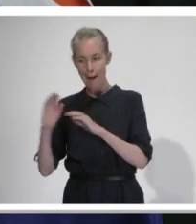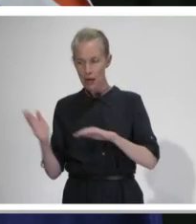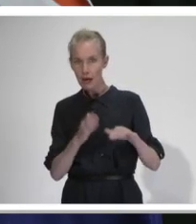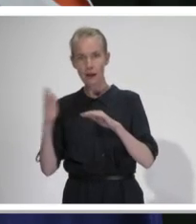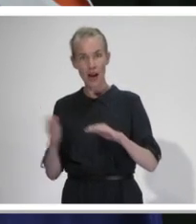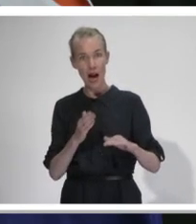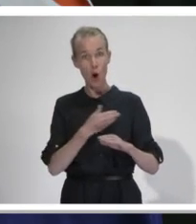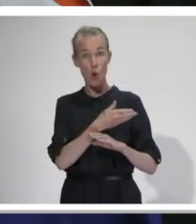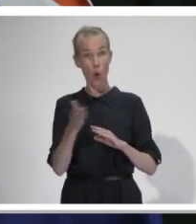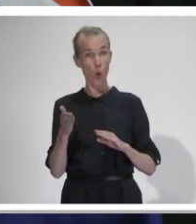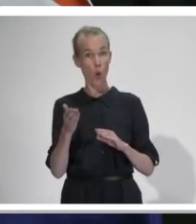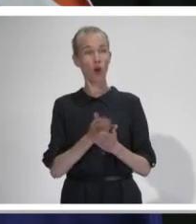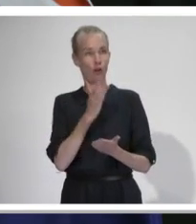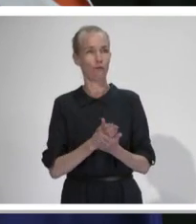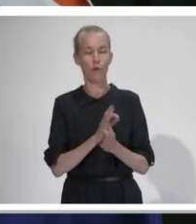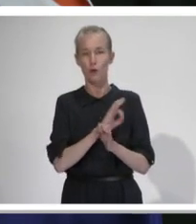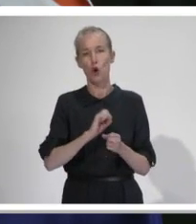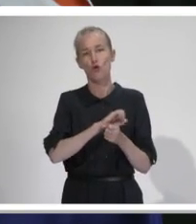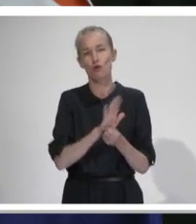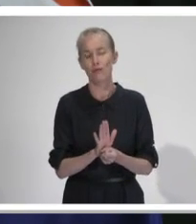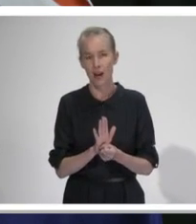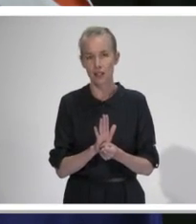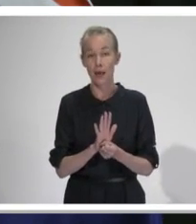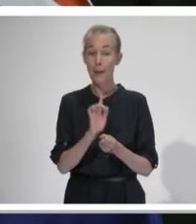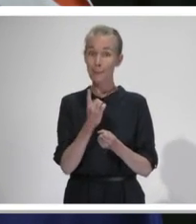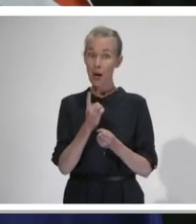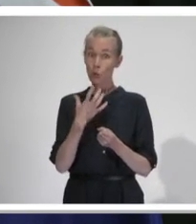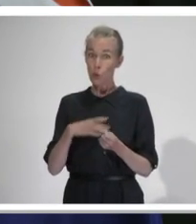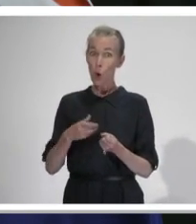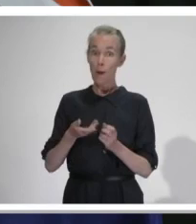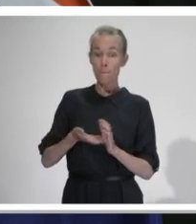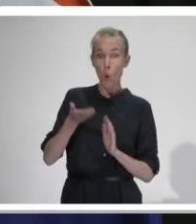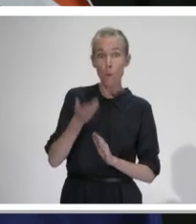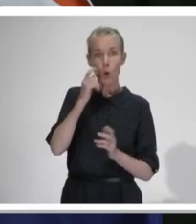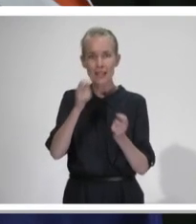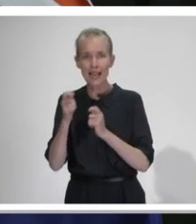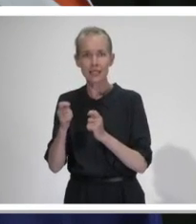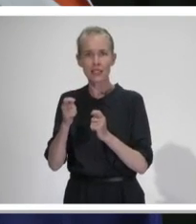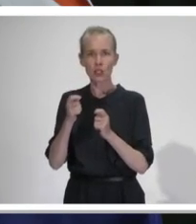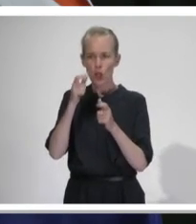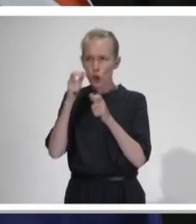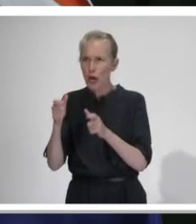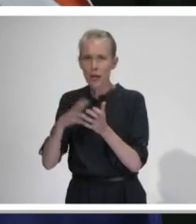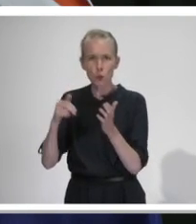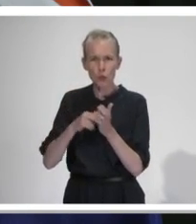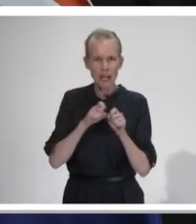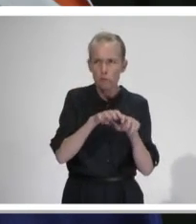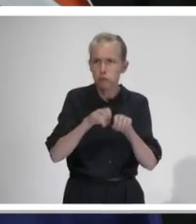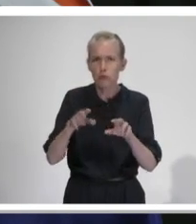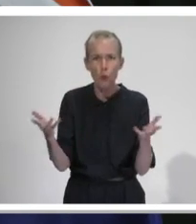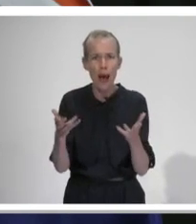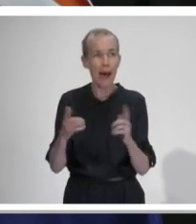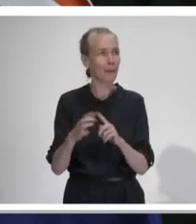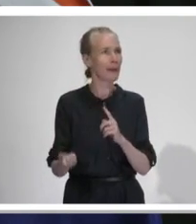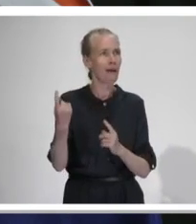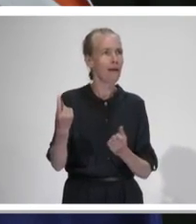of reassurance I know that we want. We want to maximise the amount of testing we do. We have capacity for more testing in New Zealand, and so